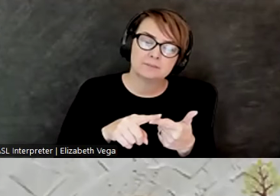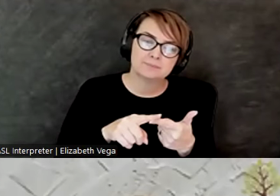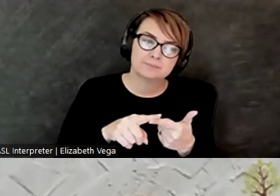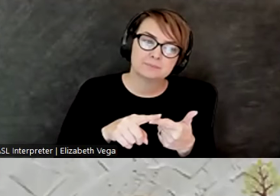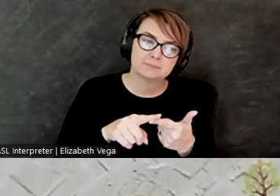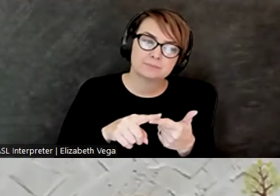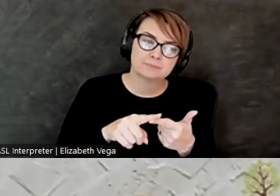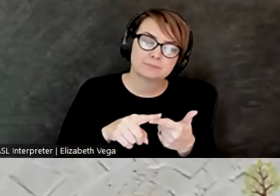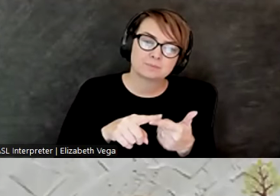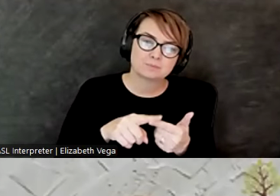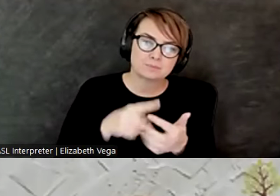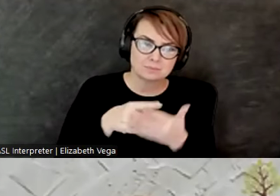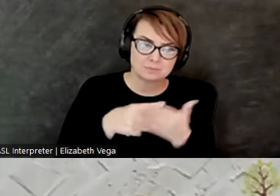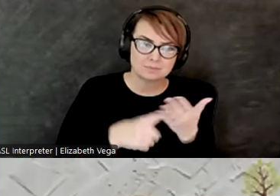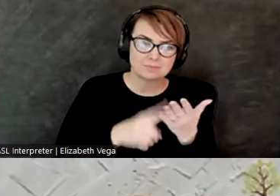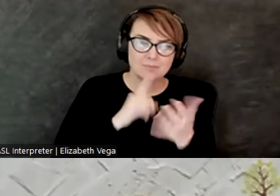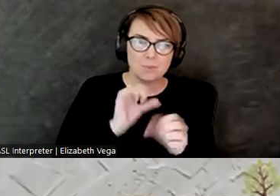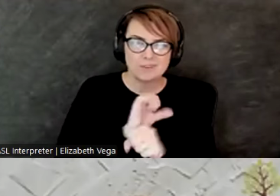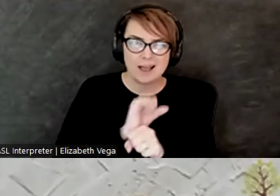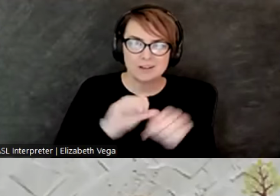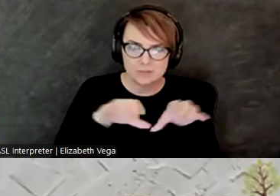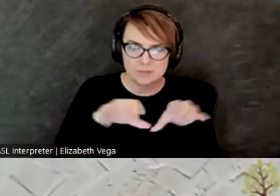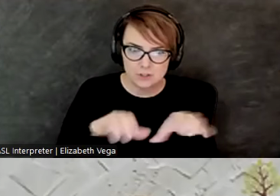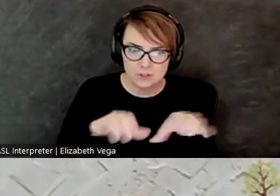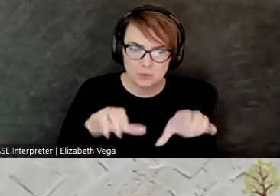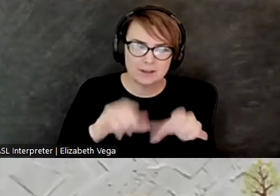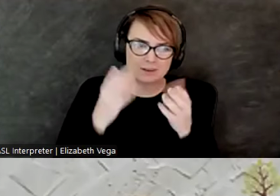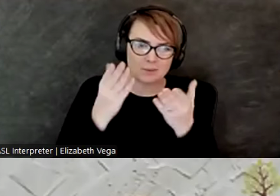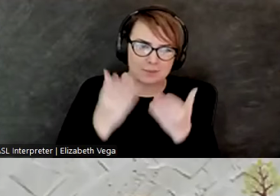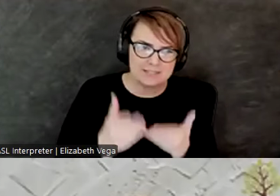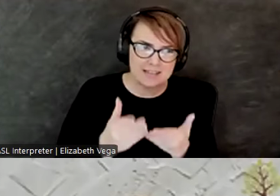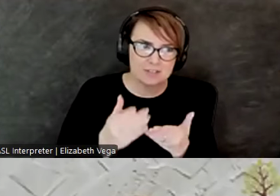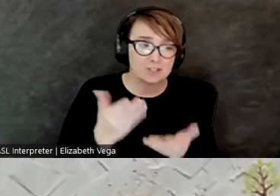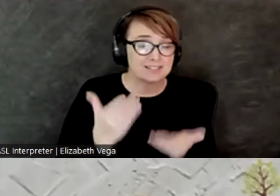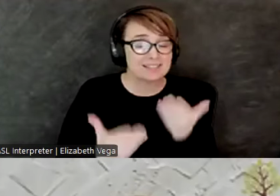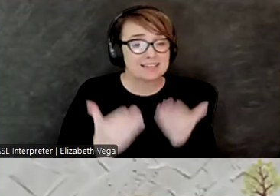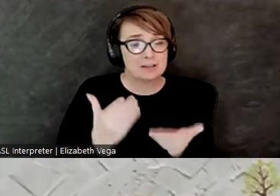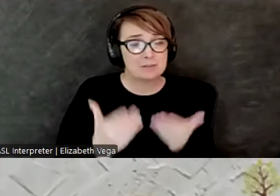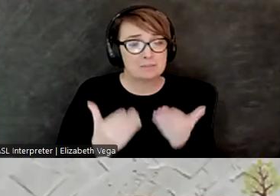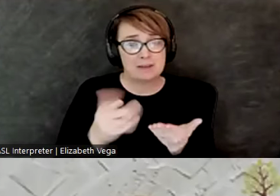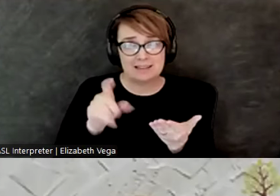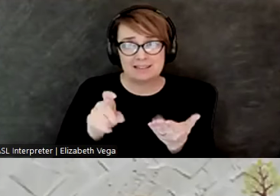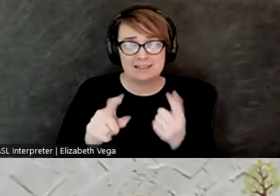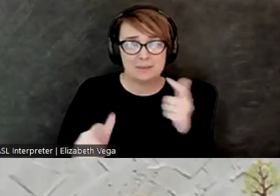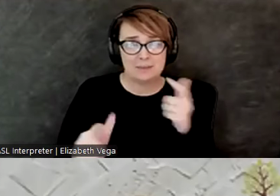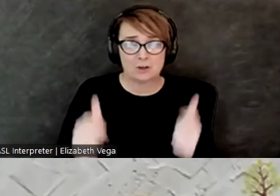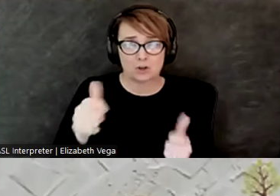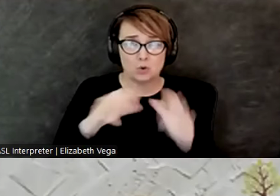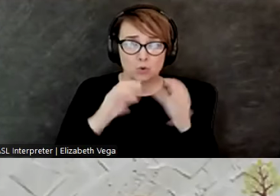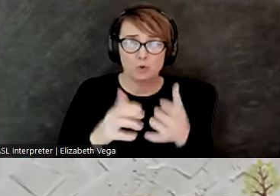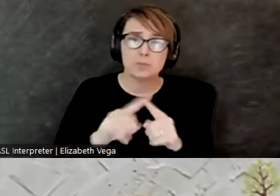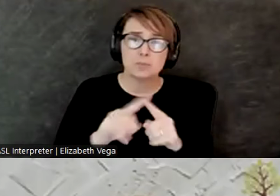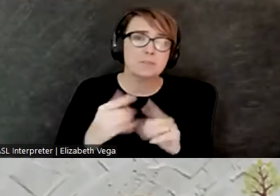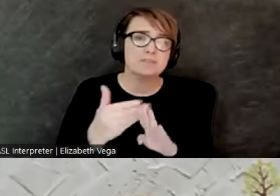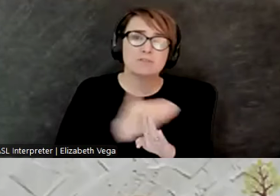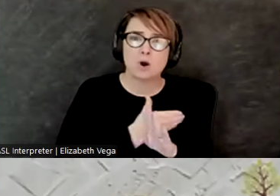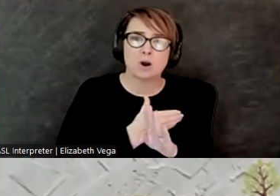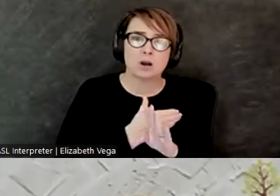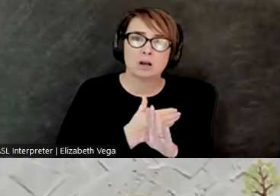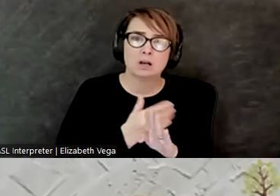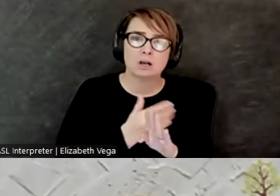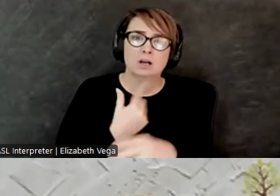when we get to what they're actually doing and recommendations, it might be a bigger group. But before we got to that, before we get to